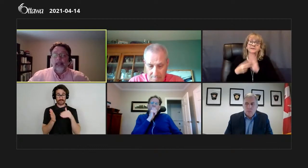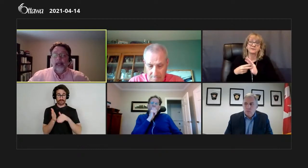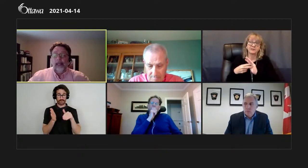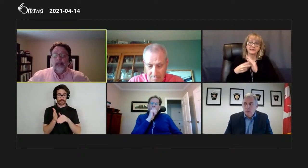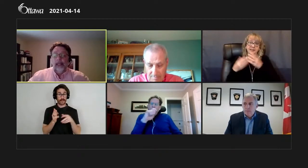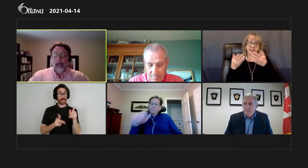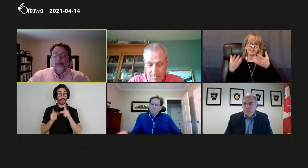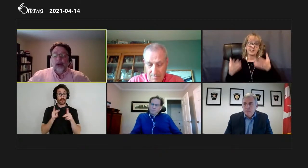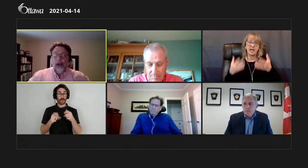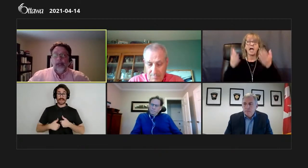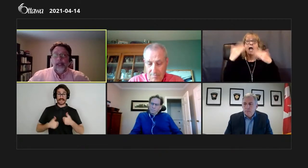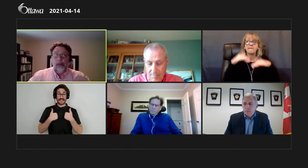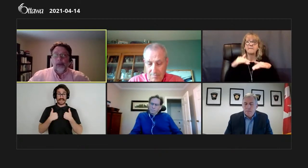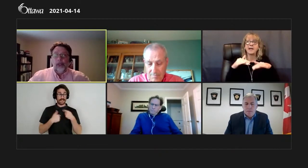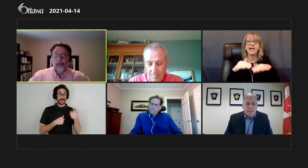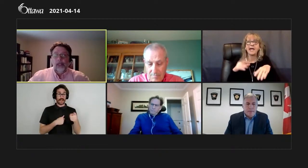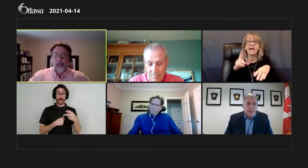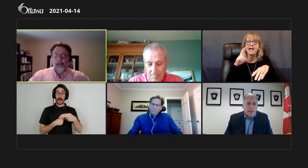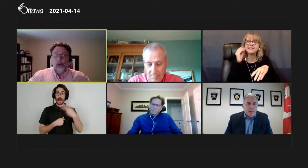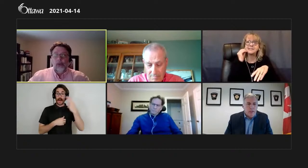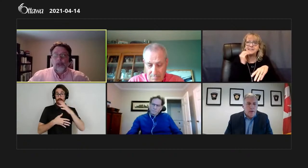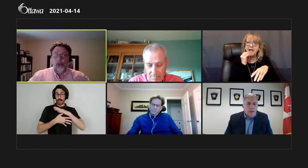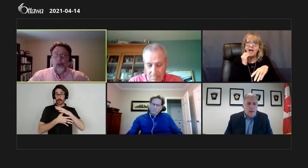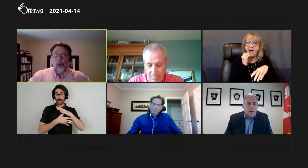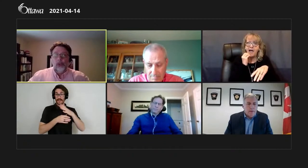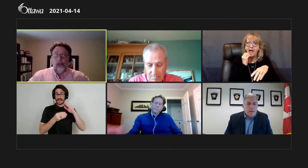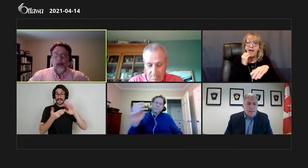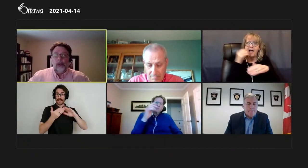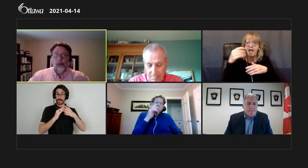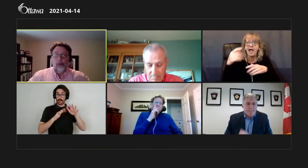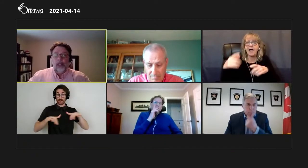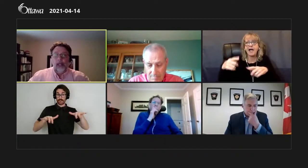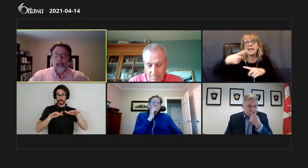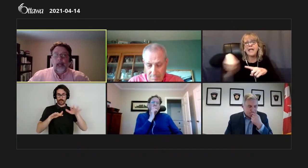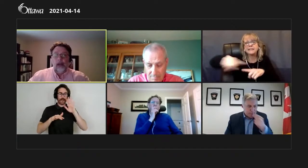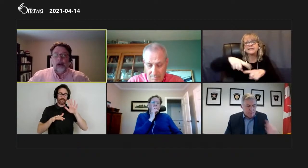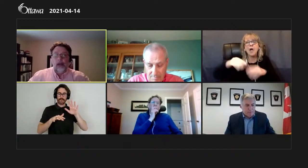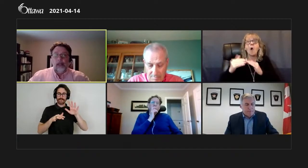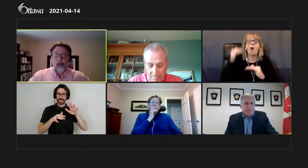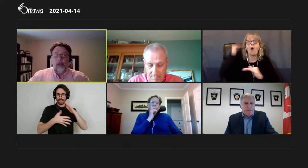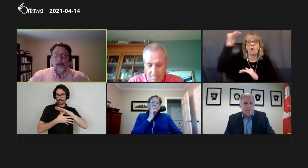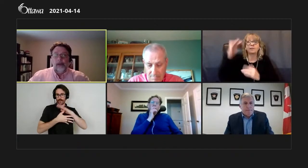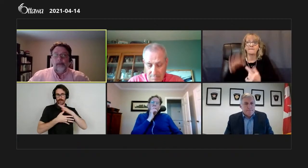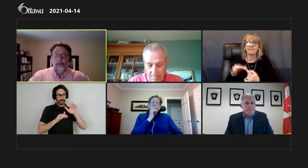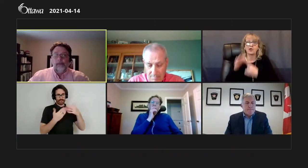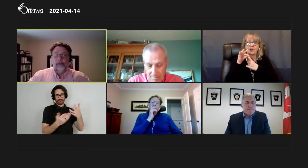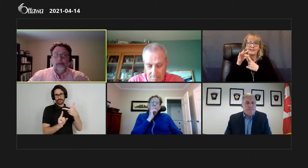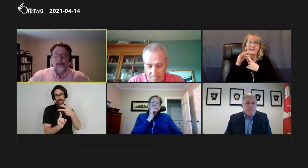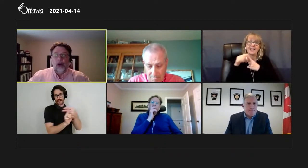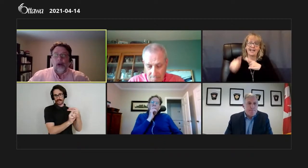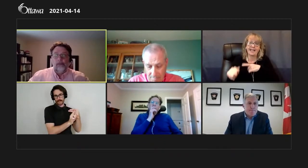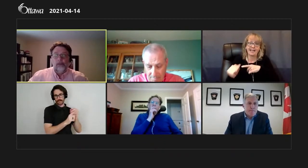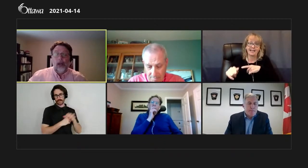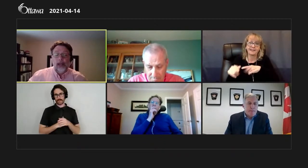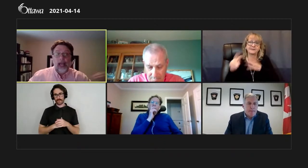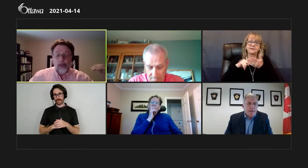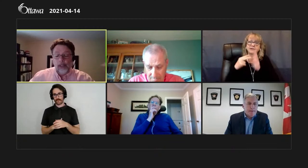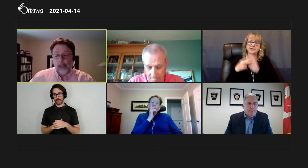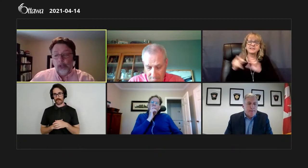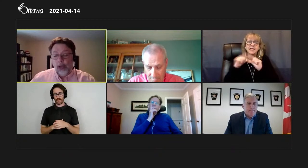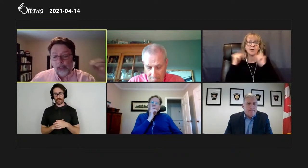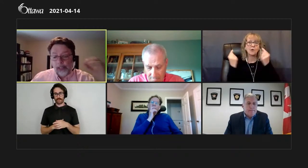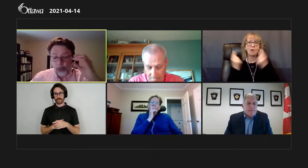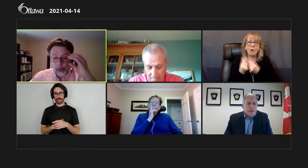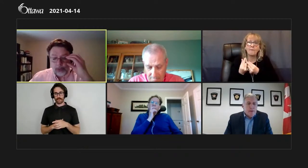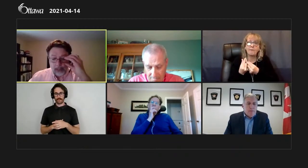high priority neighborhoods. So those are groups that are, are right now the